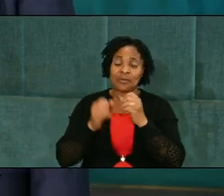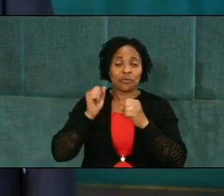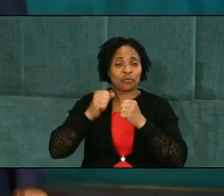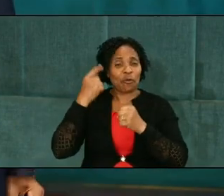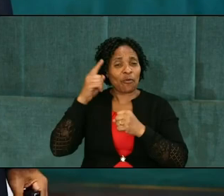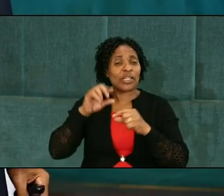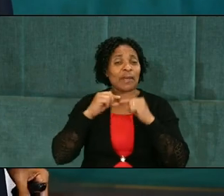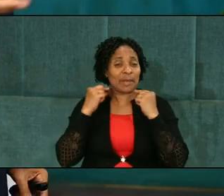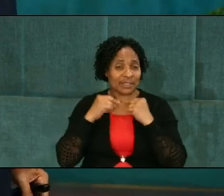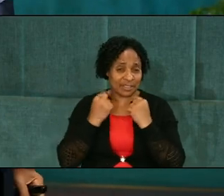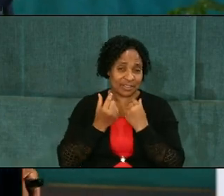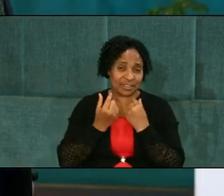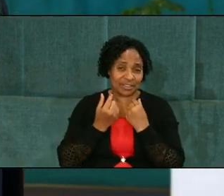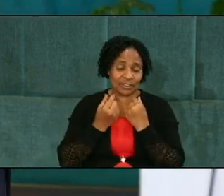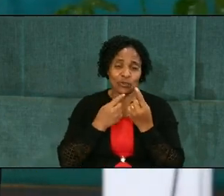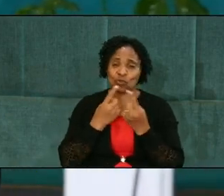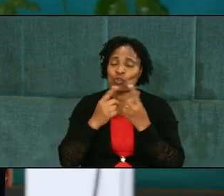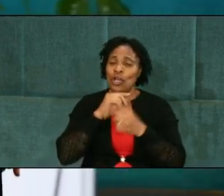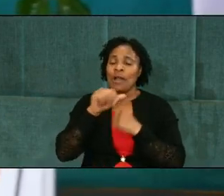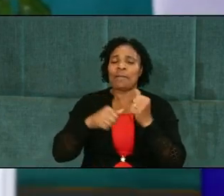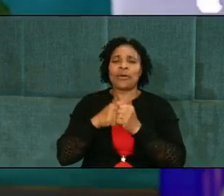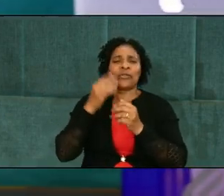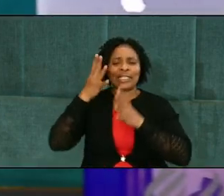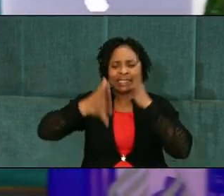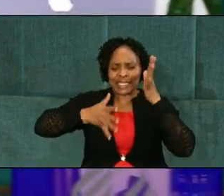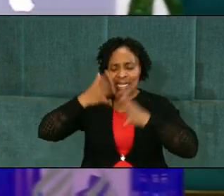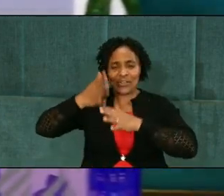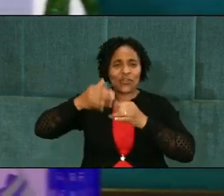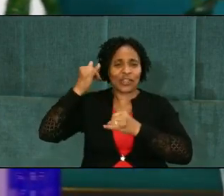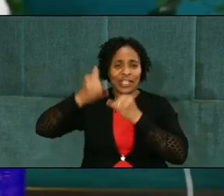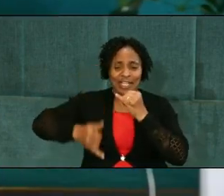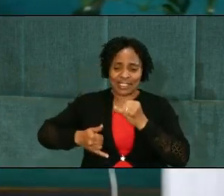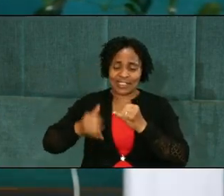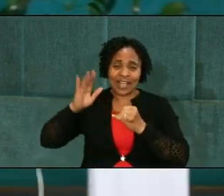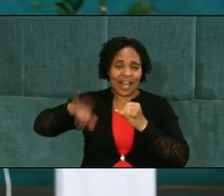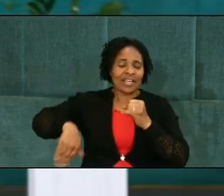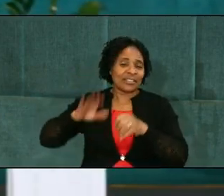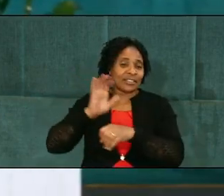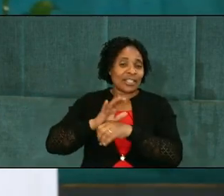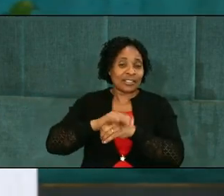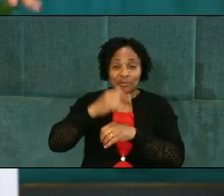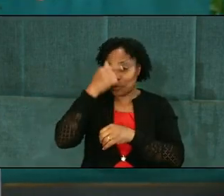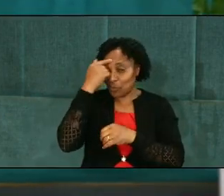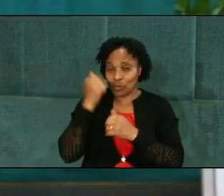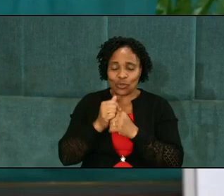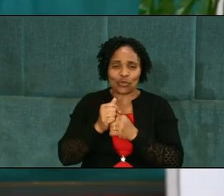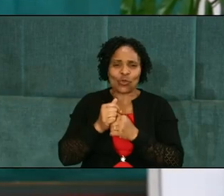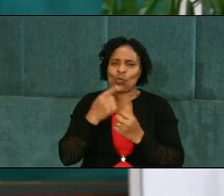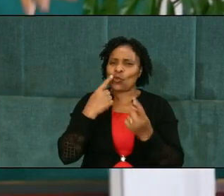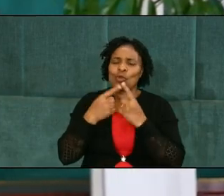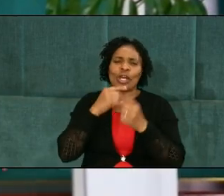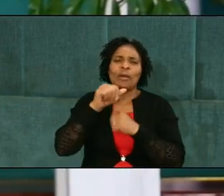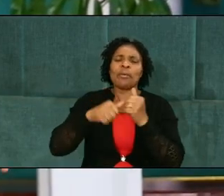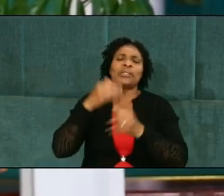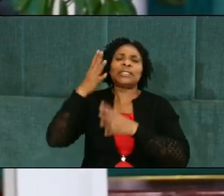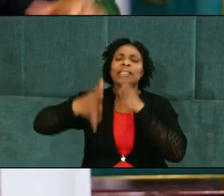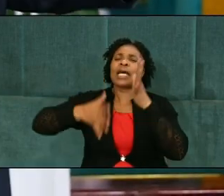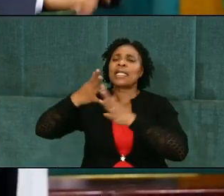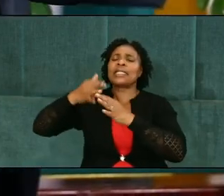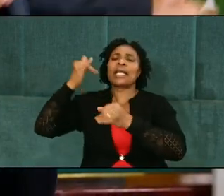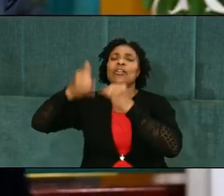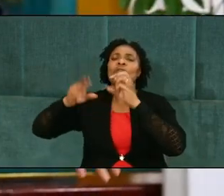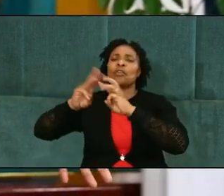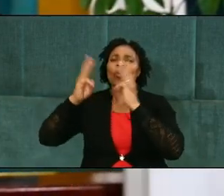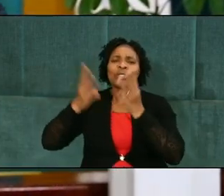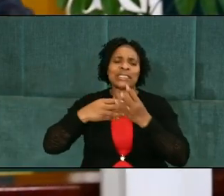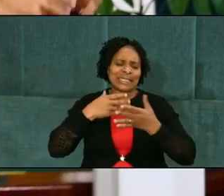preposterous to talk about the sign of the end in the last church, because we talk about the sign of the end in the world. There are so